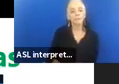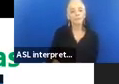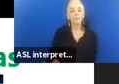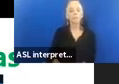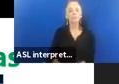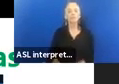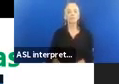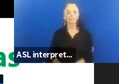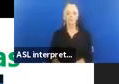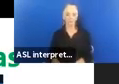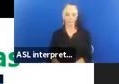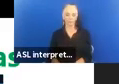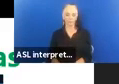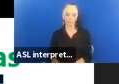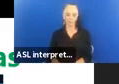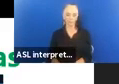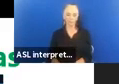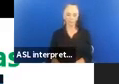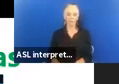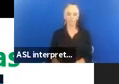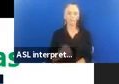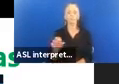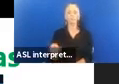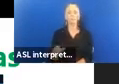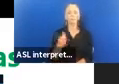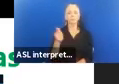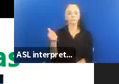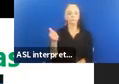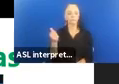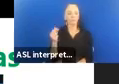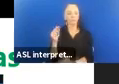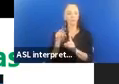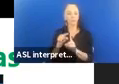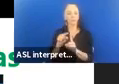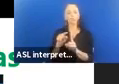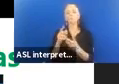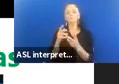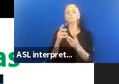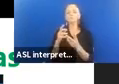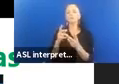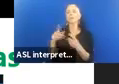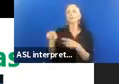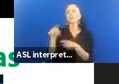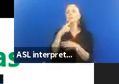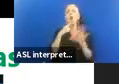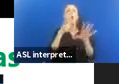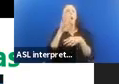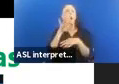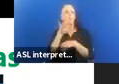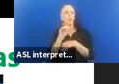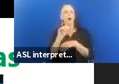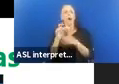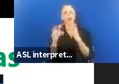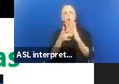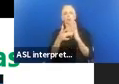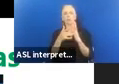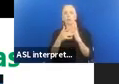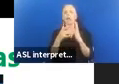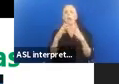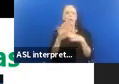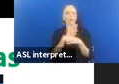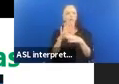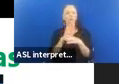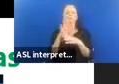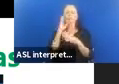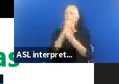There's also, of course, a big push for the idea that the biotech industry will save us, that they are claiming that they'll put everything they have into